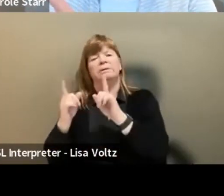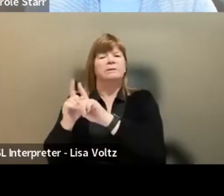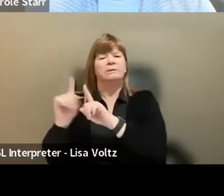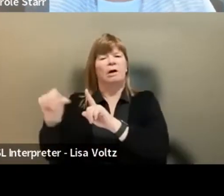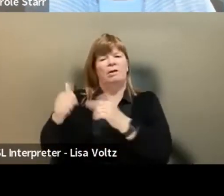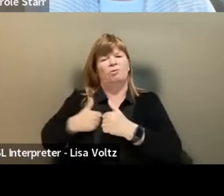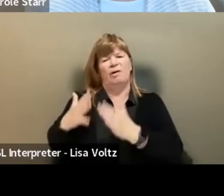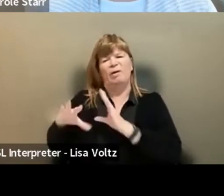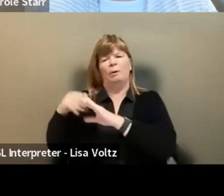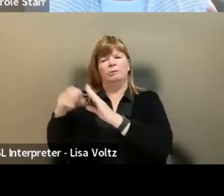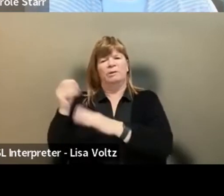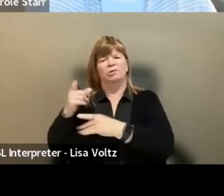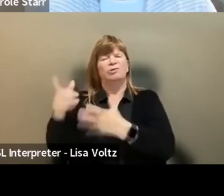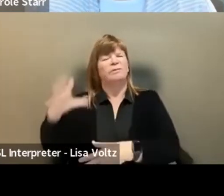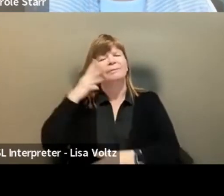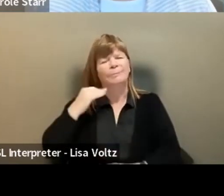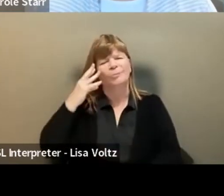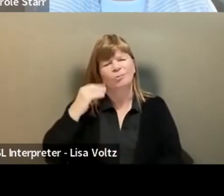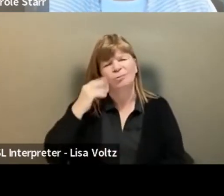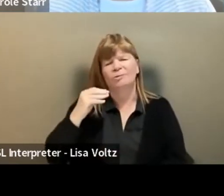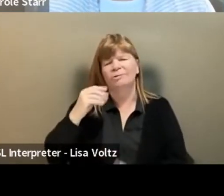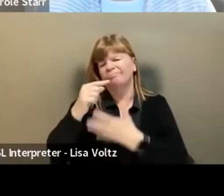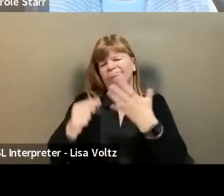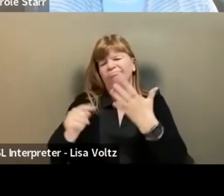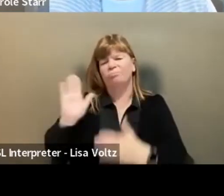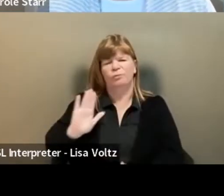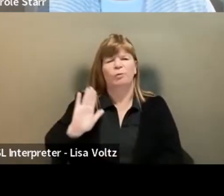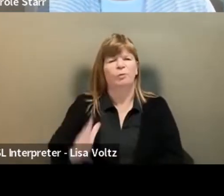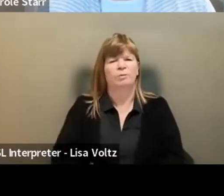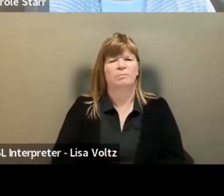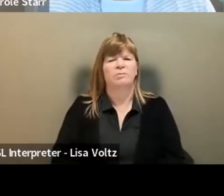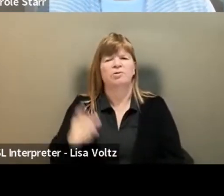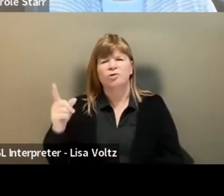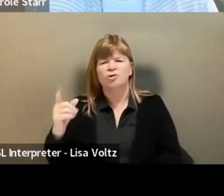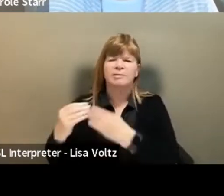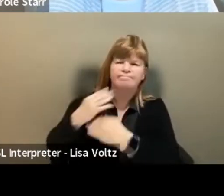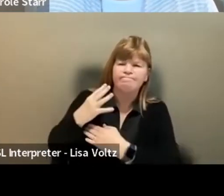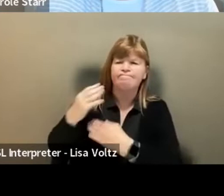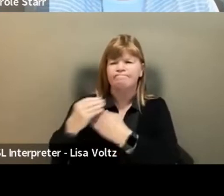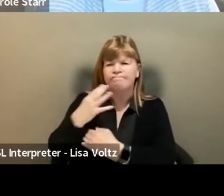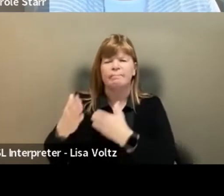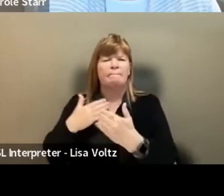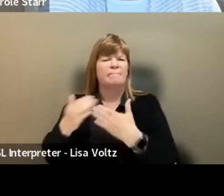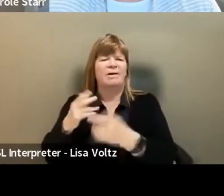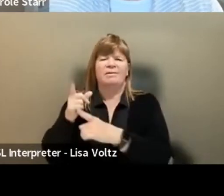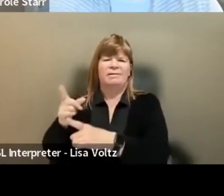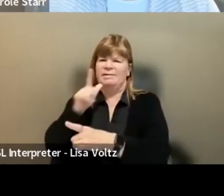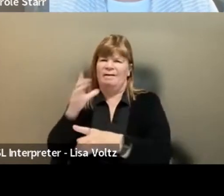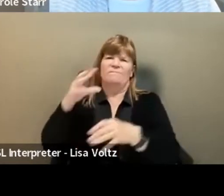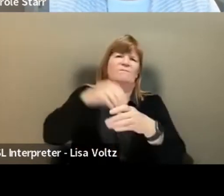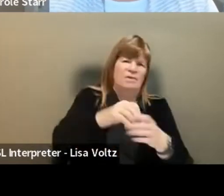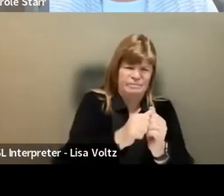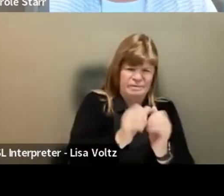quote on the outside, because she'd done all this stuff previously. Mm-hmm. So she could kind of guide me, even though she wasn't at the meetings